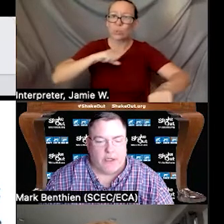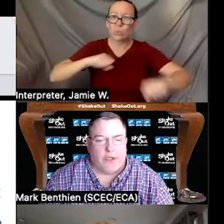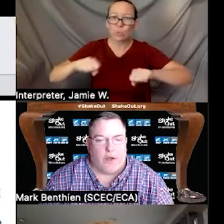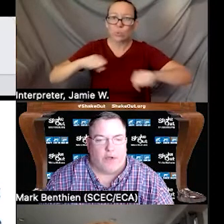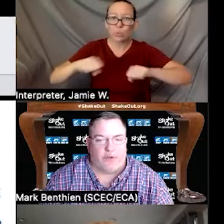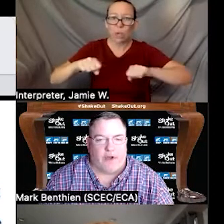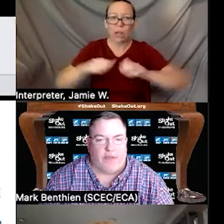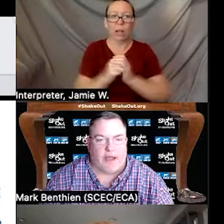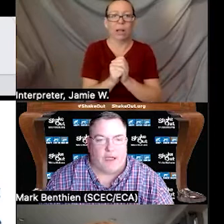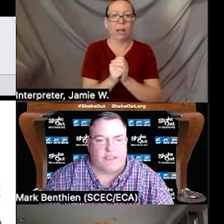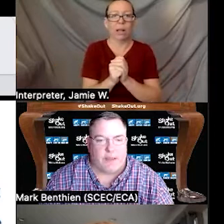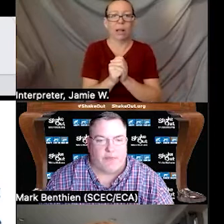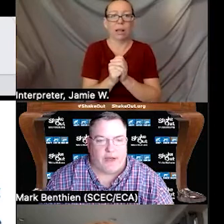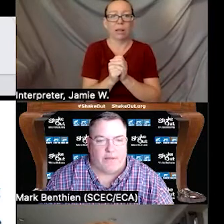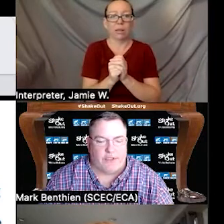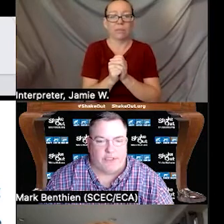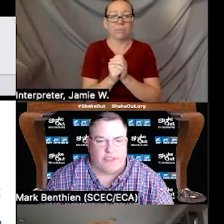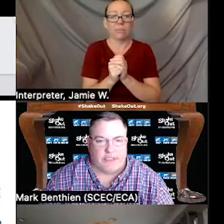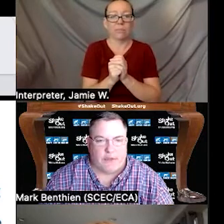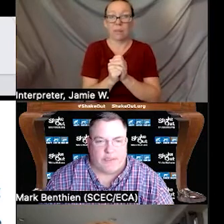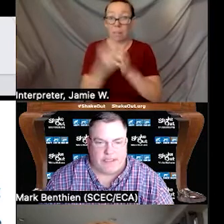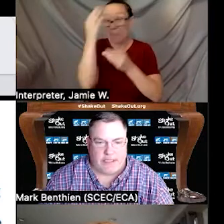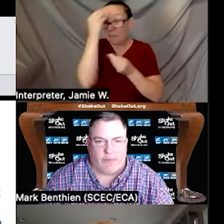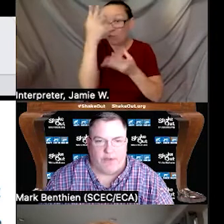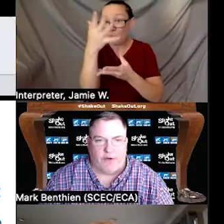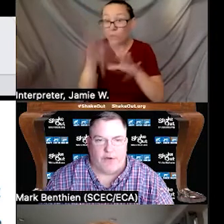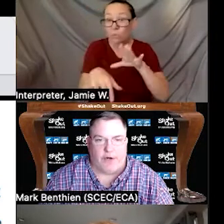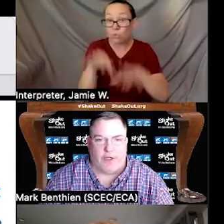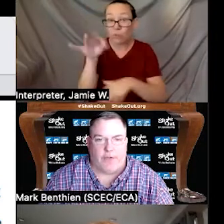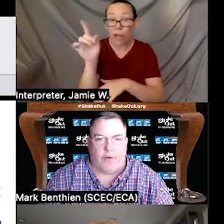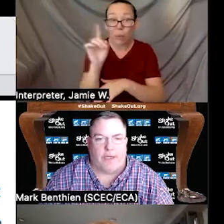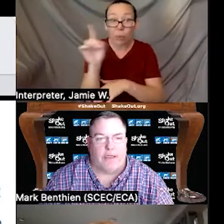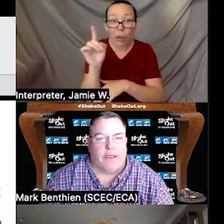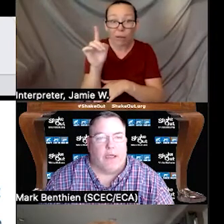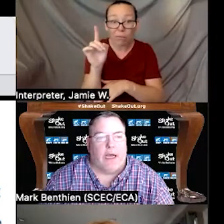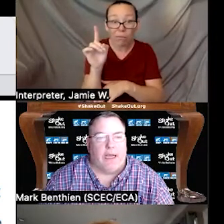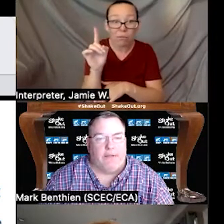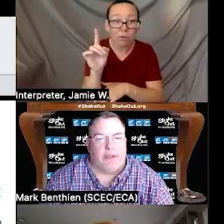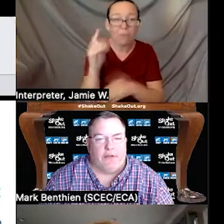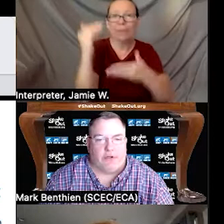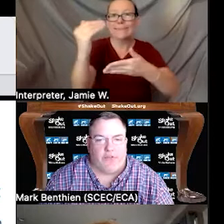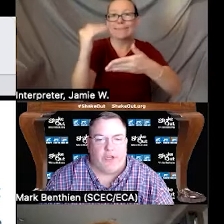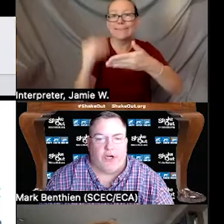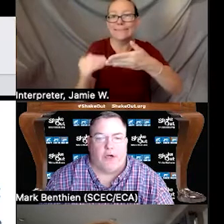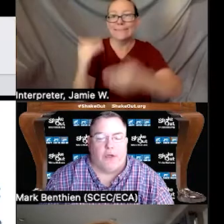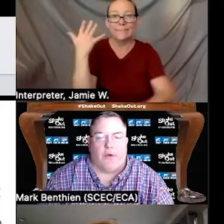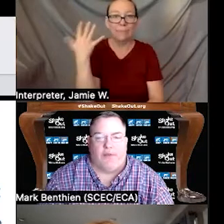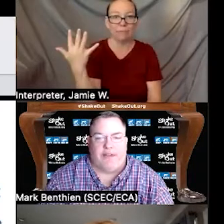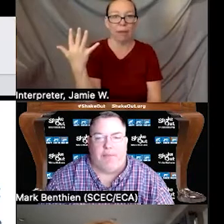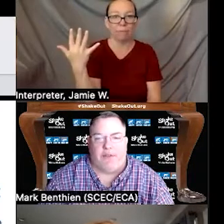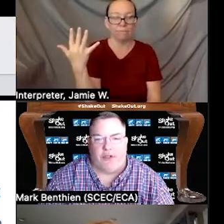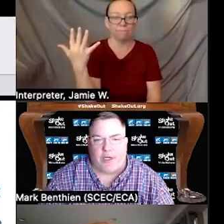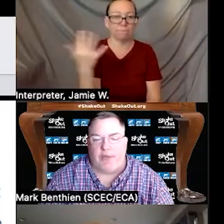earthquakecountry.org/accessibility. You'll also find that on step 5, which is the step for what to do during an earthquake. And as you can see here,